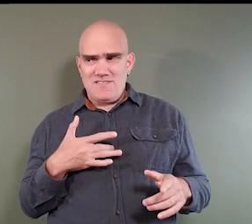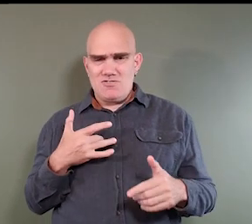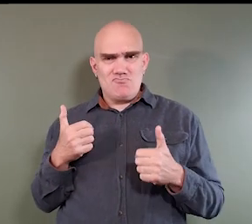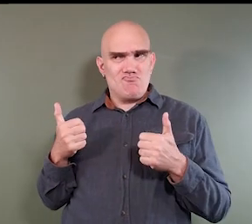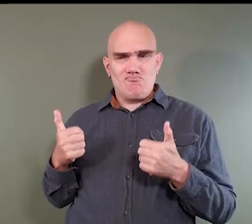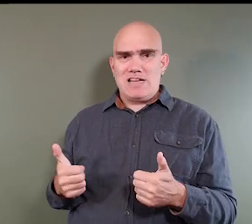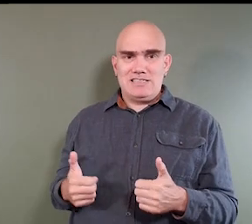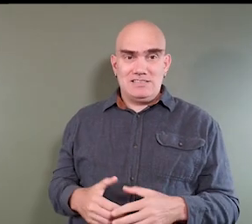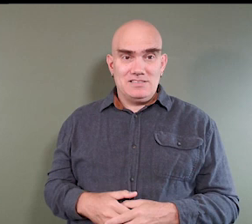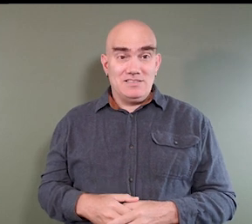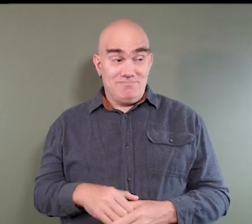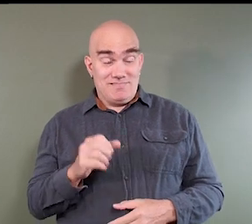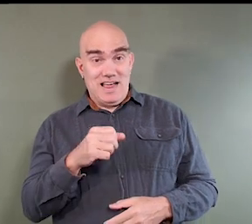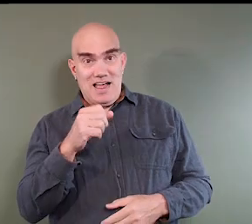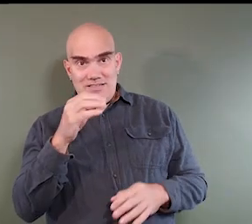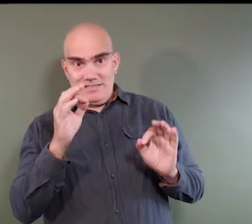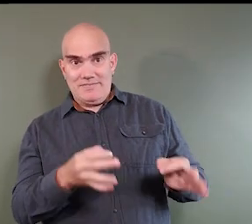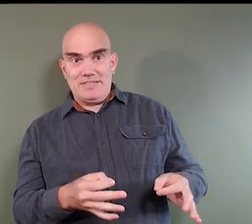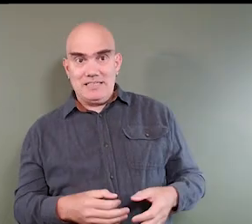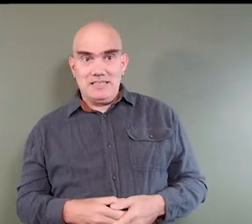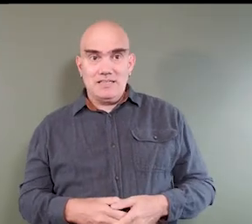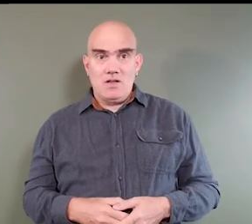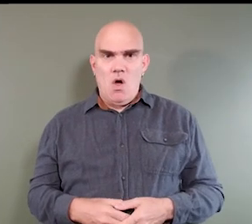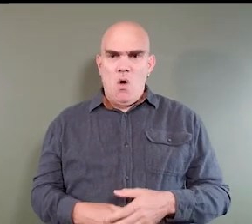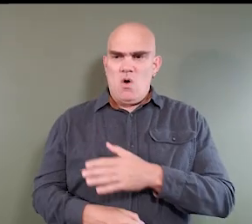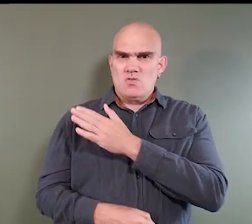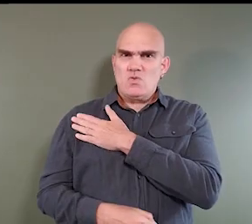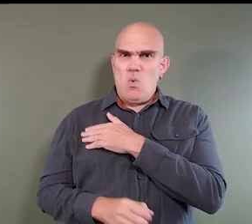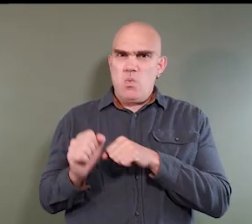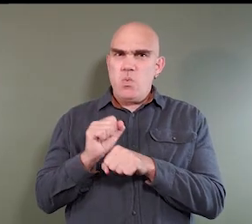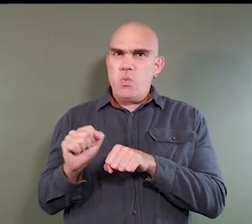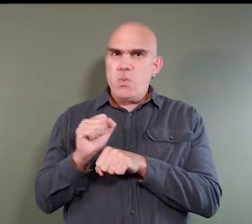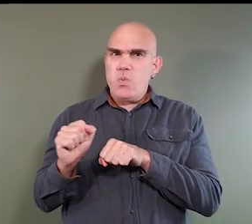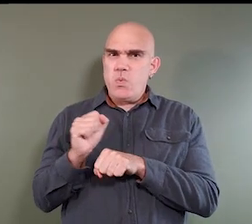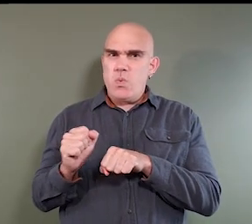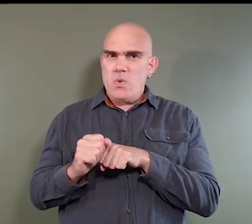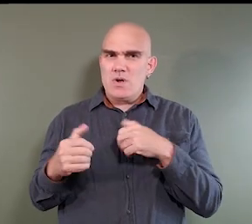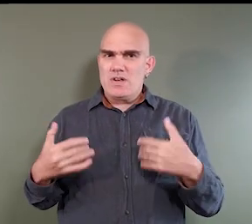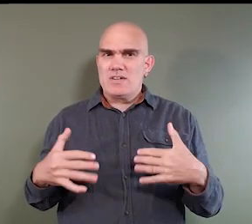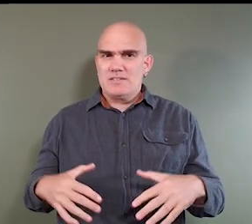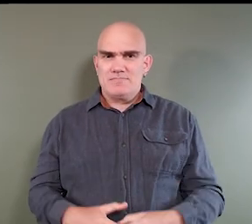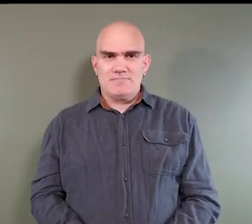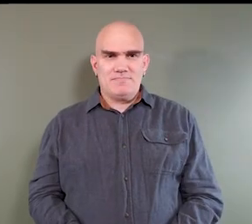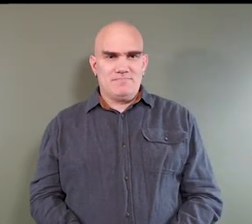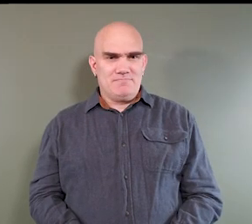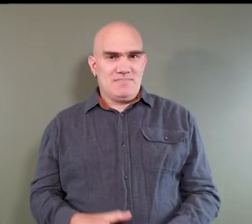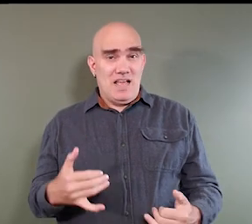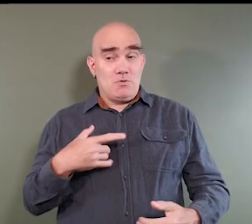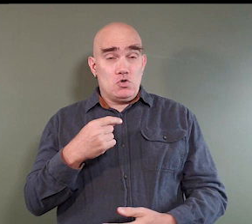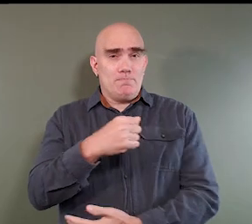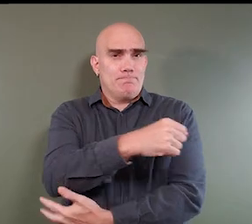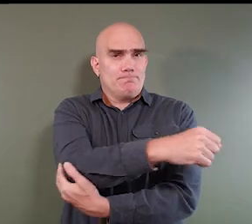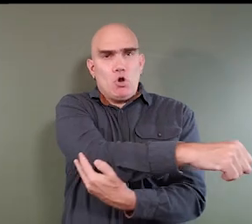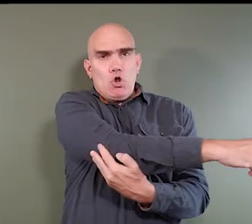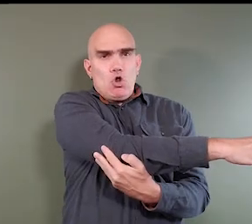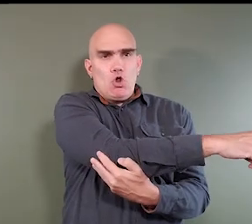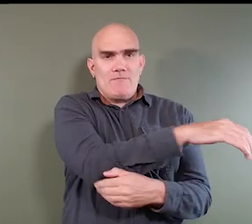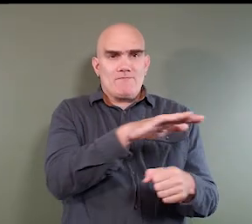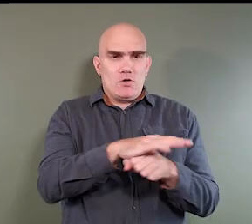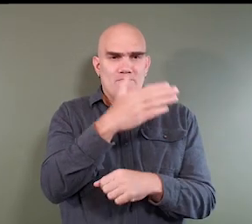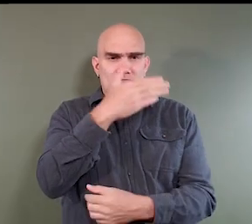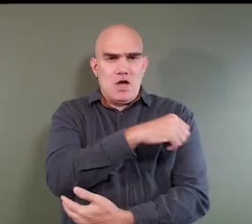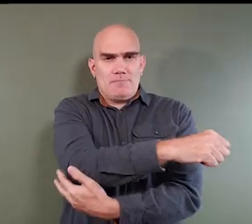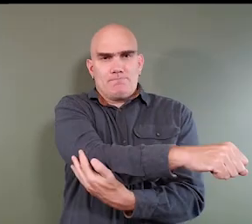Feels great. Yeah, for sure. Oh, the shoulders have been working hard. We're gonna pull that arm in